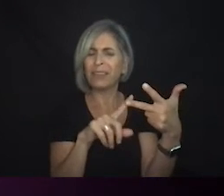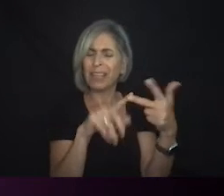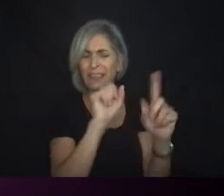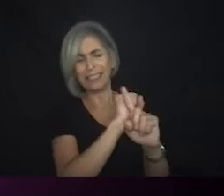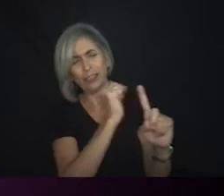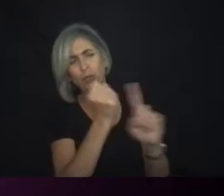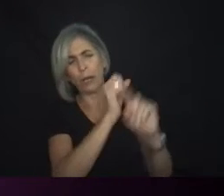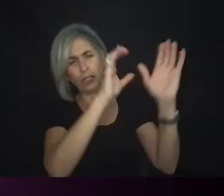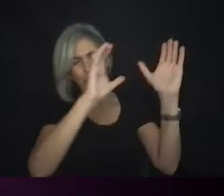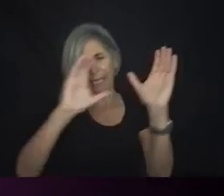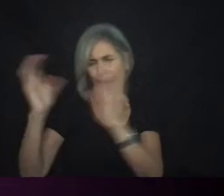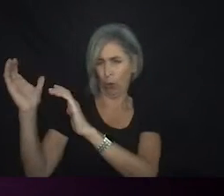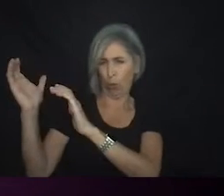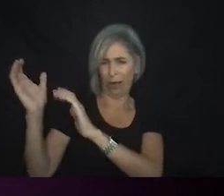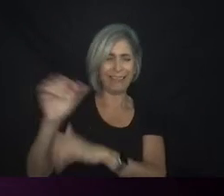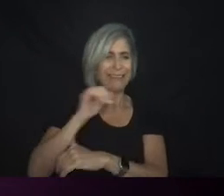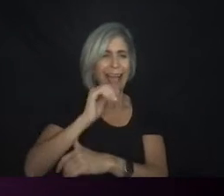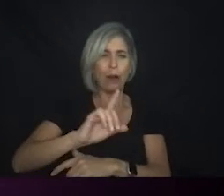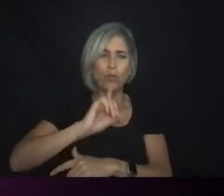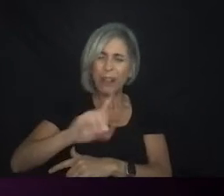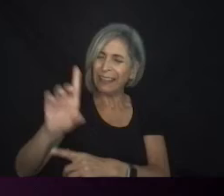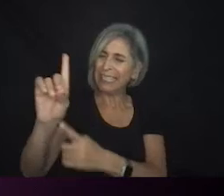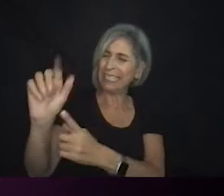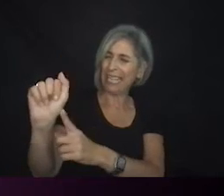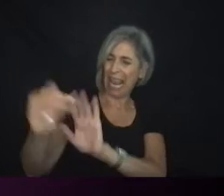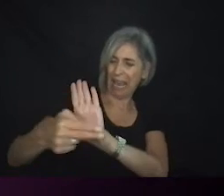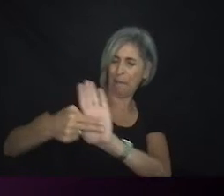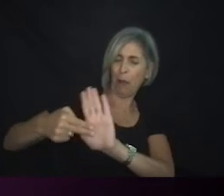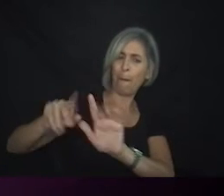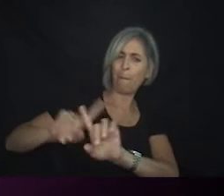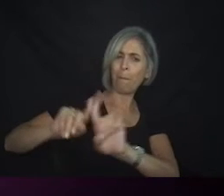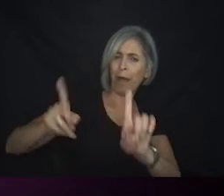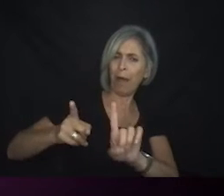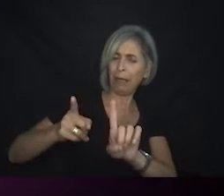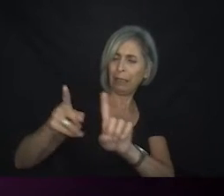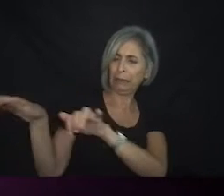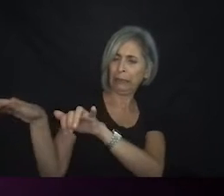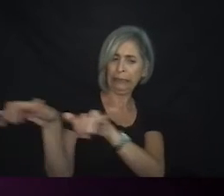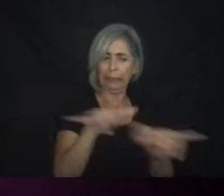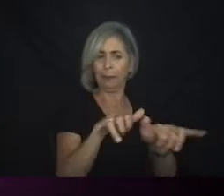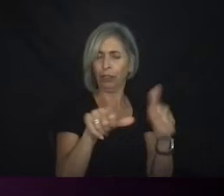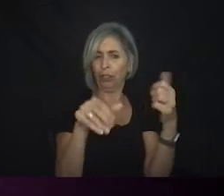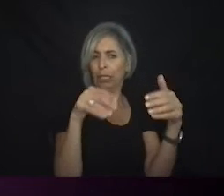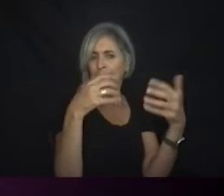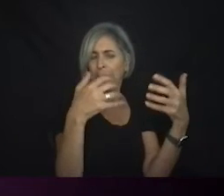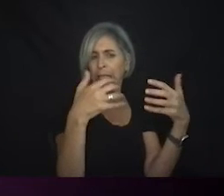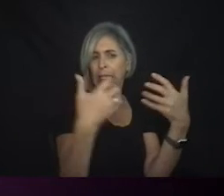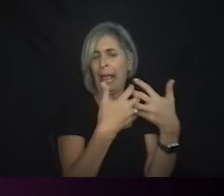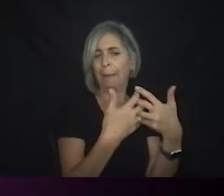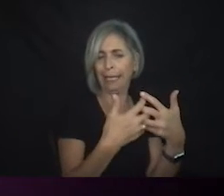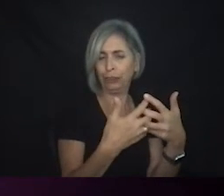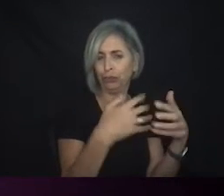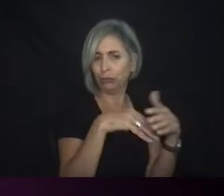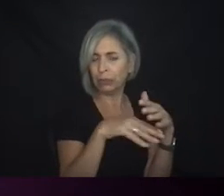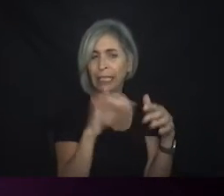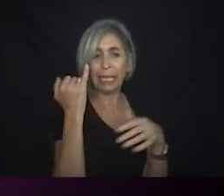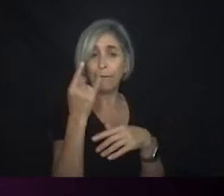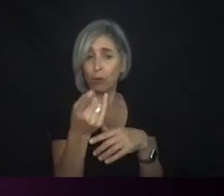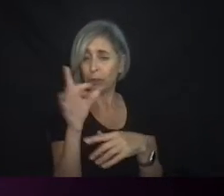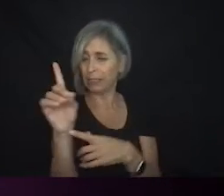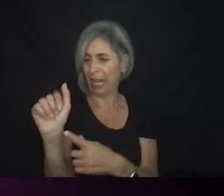situational category that's not really a disability, but they still need similar accommodations to someone who might be